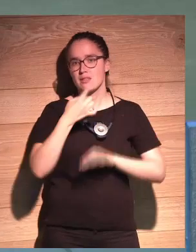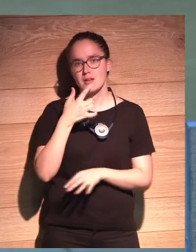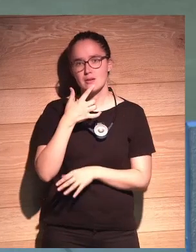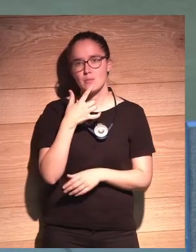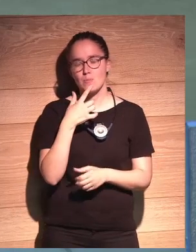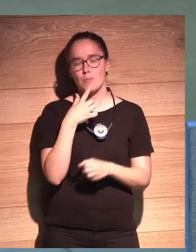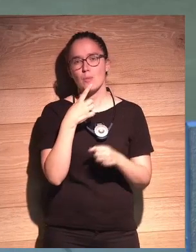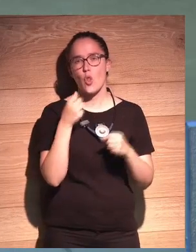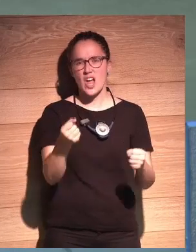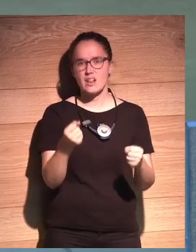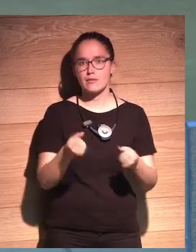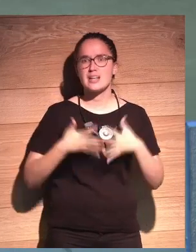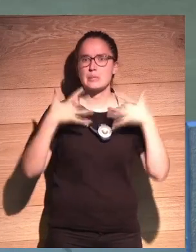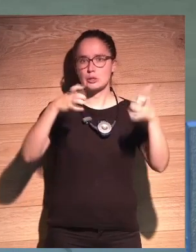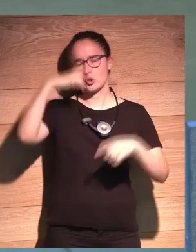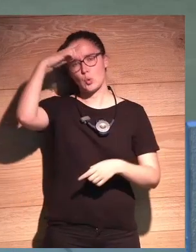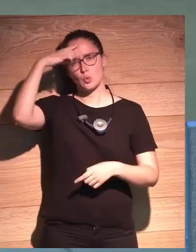place.